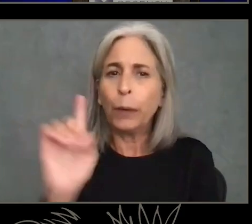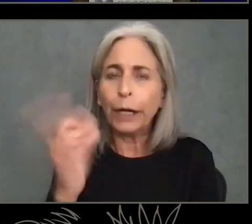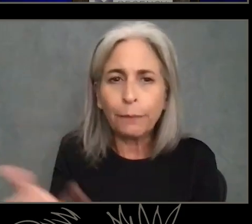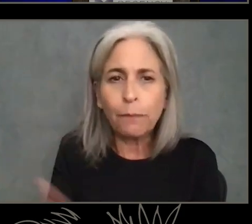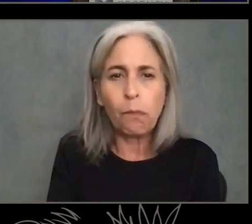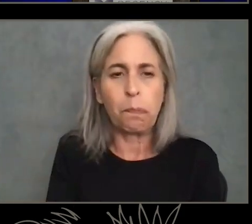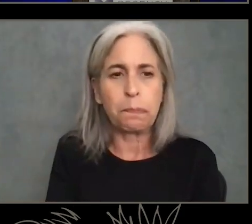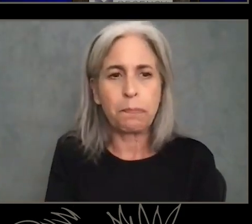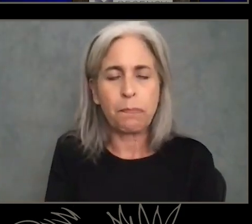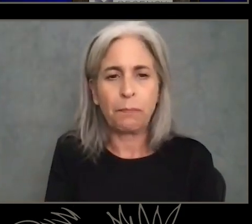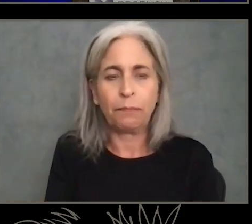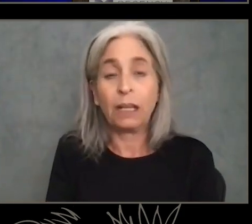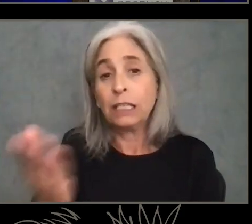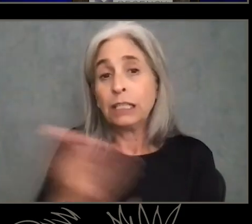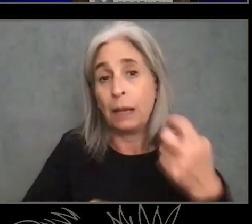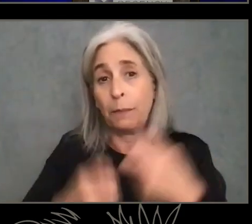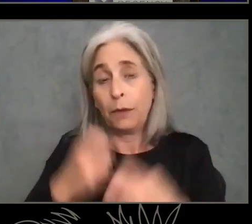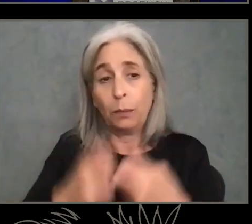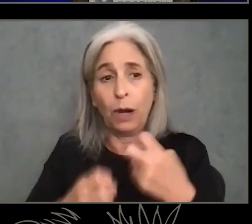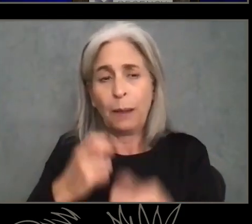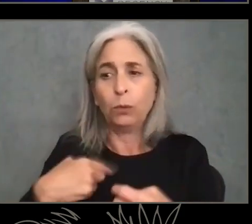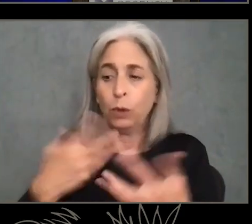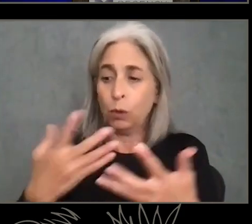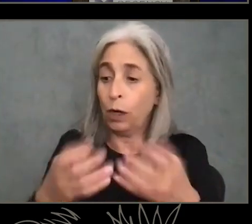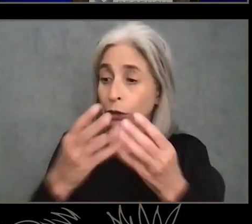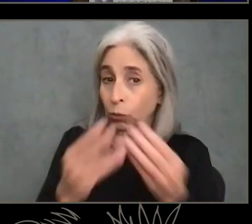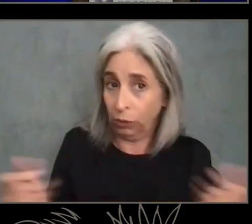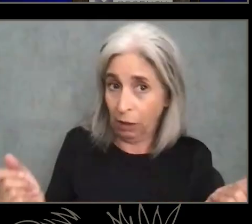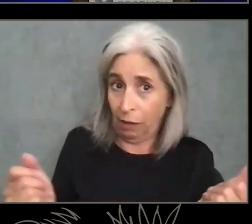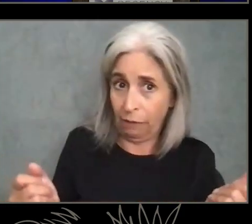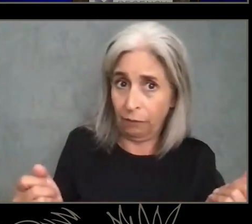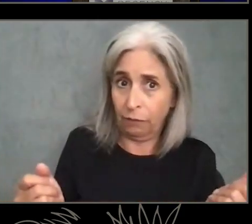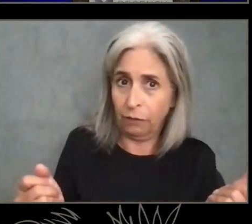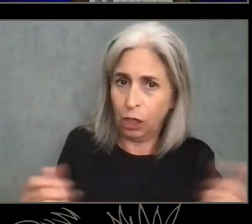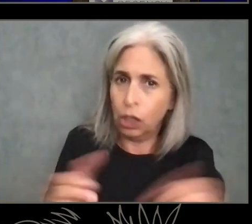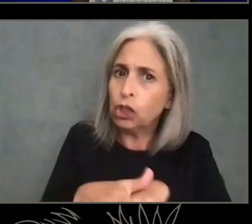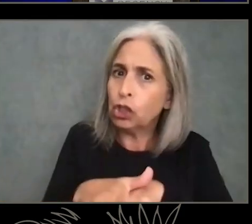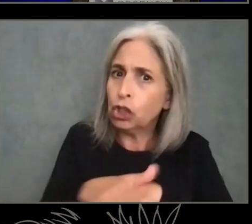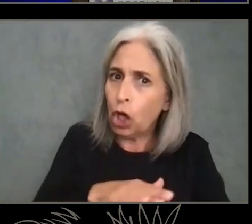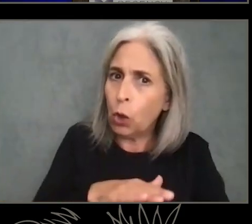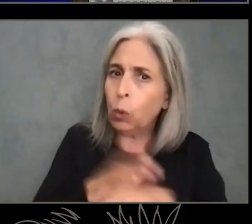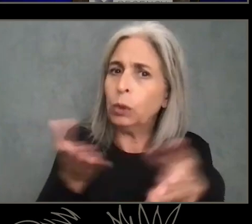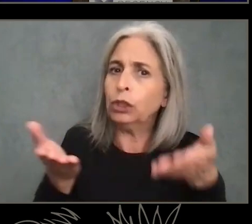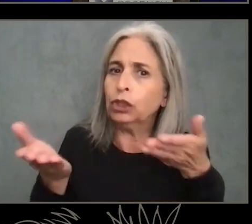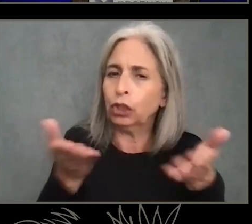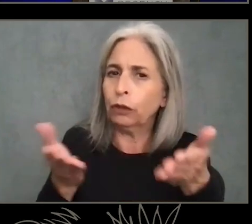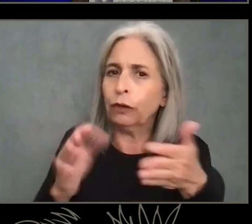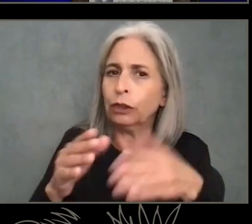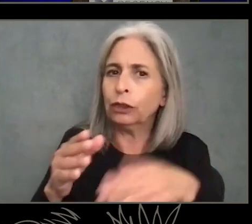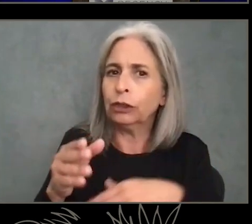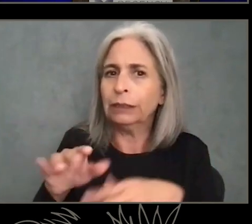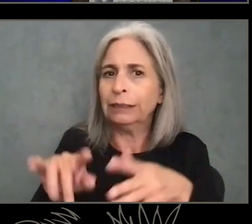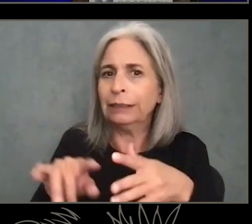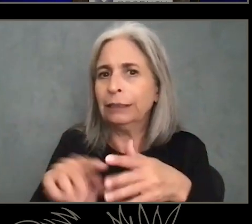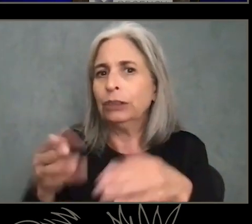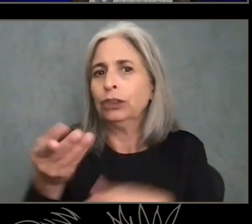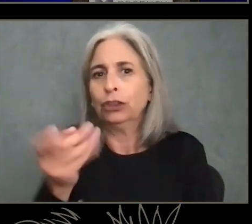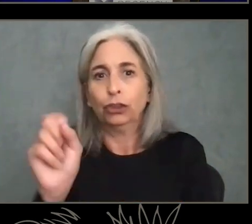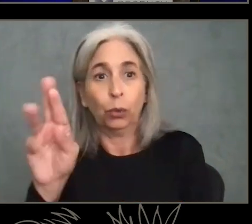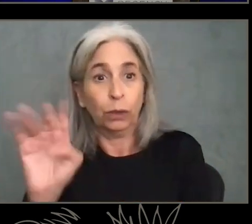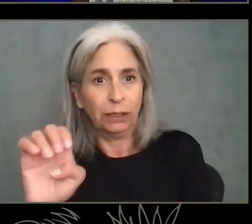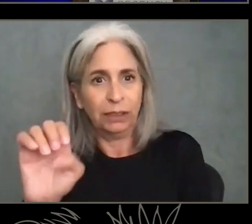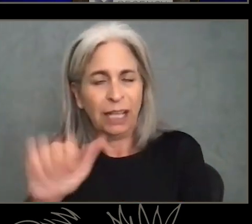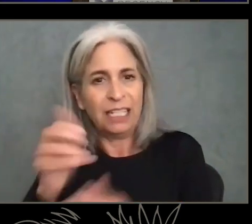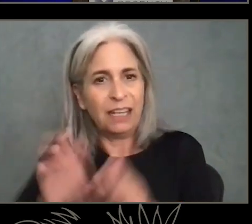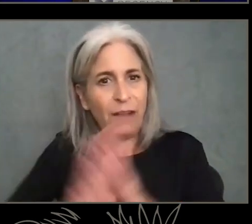So some of the problems that Vite intended to solve are slow server starts in development compared to like other